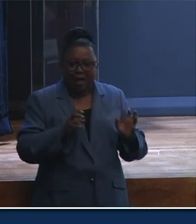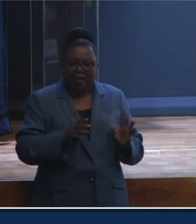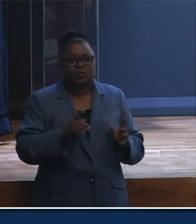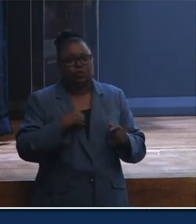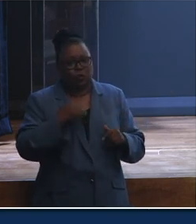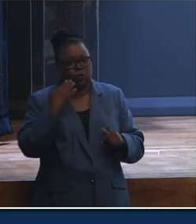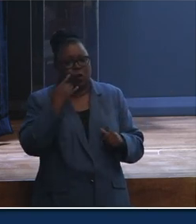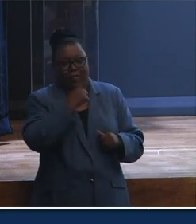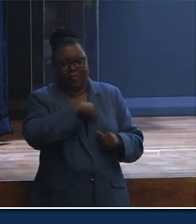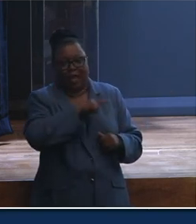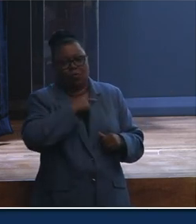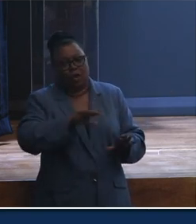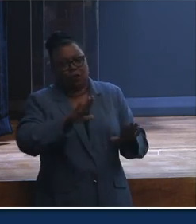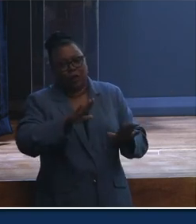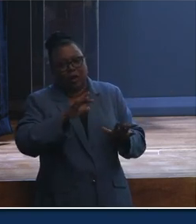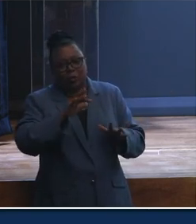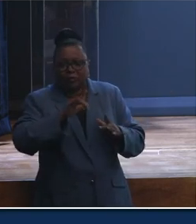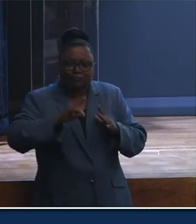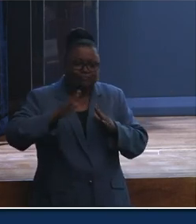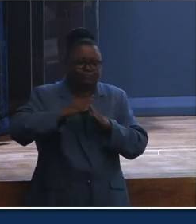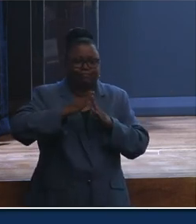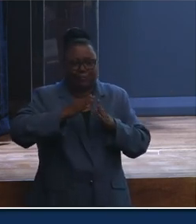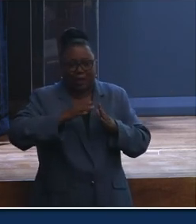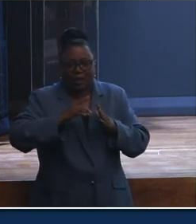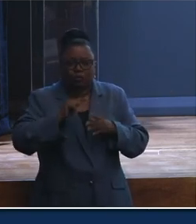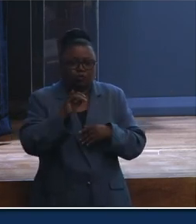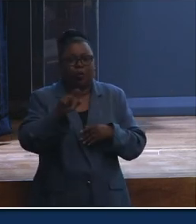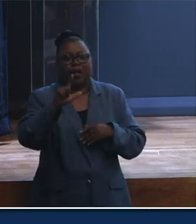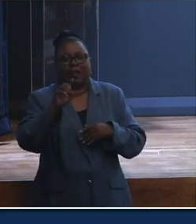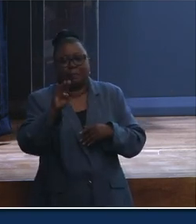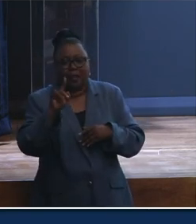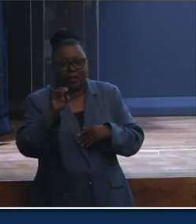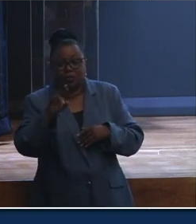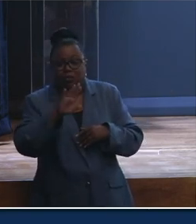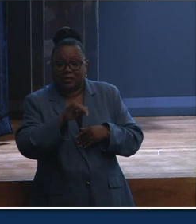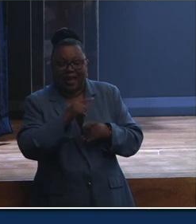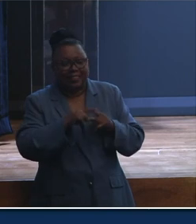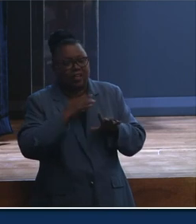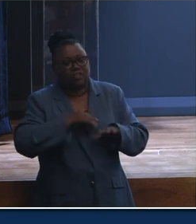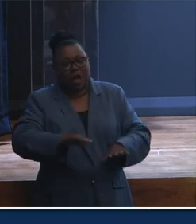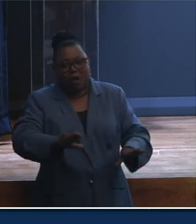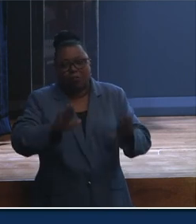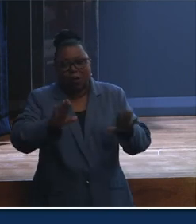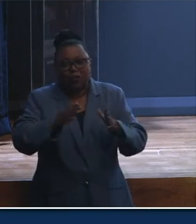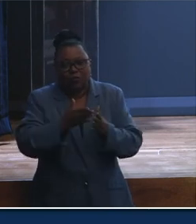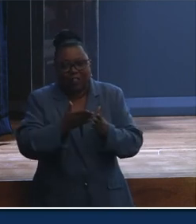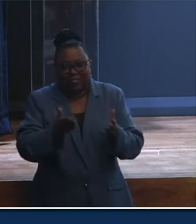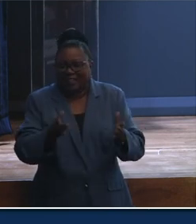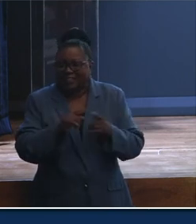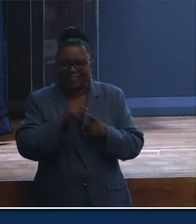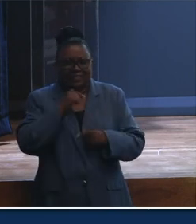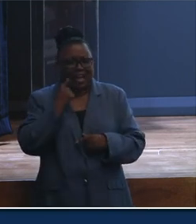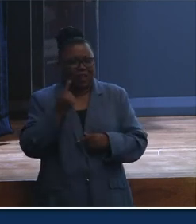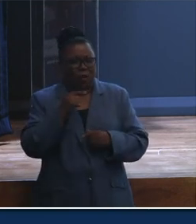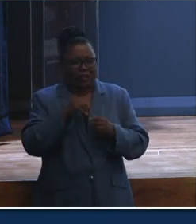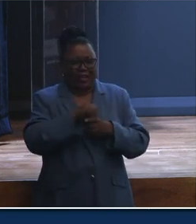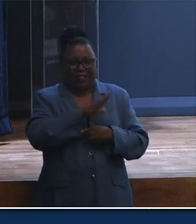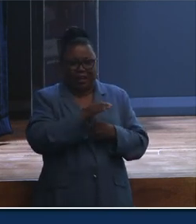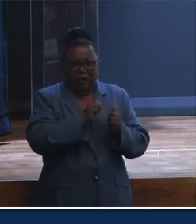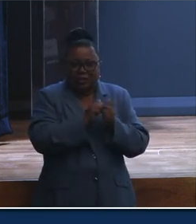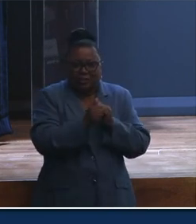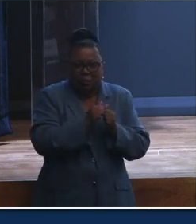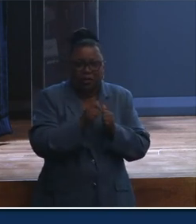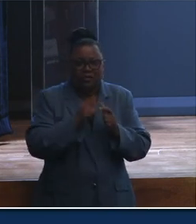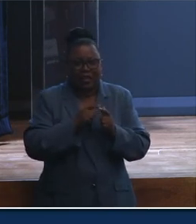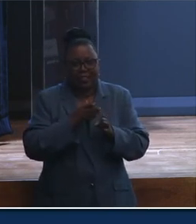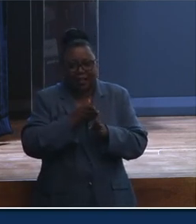you're gonna know that they were incredible trailblazers in their own right, that they have done tremendous things, not only in their sports,